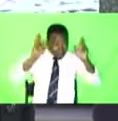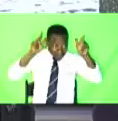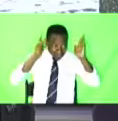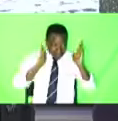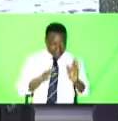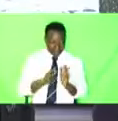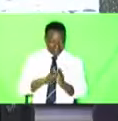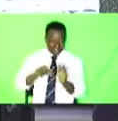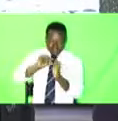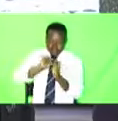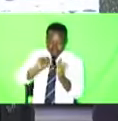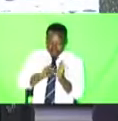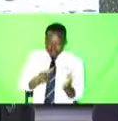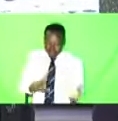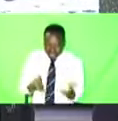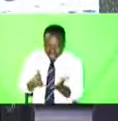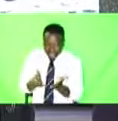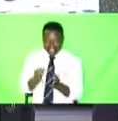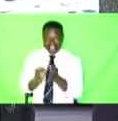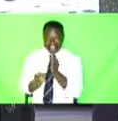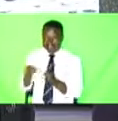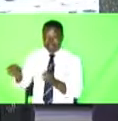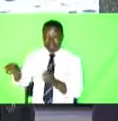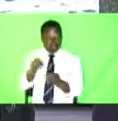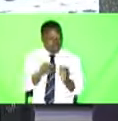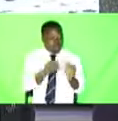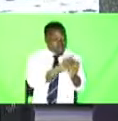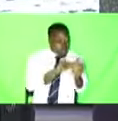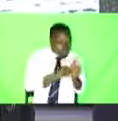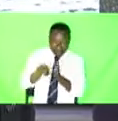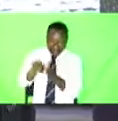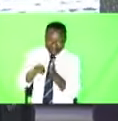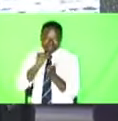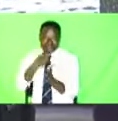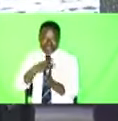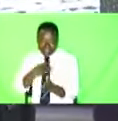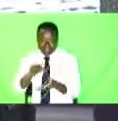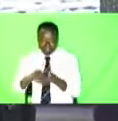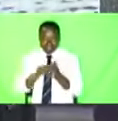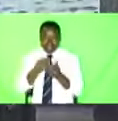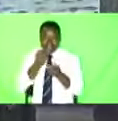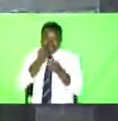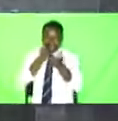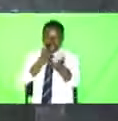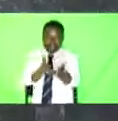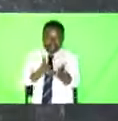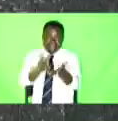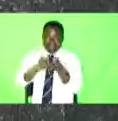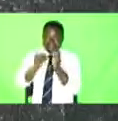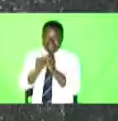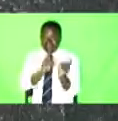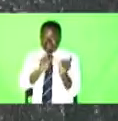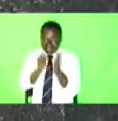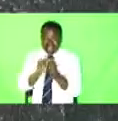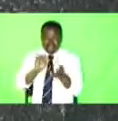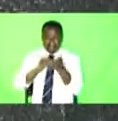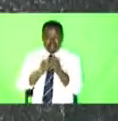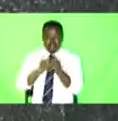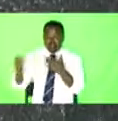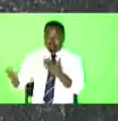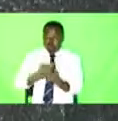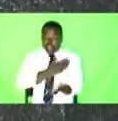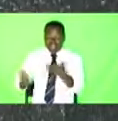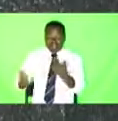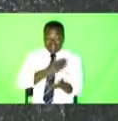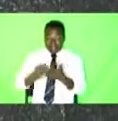the two, then you affirm. Now, when you do that, you are trying to tell the whole world that what you are going to say